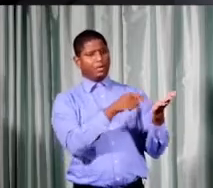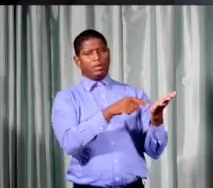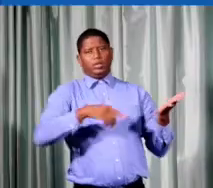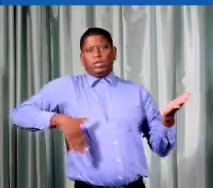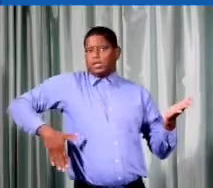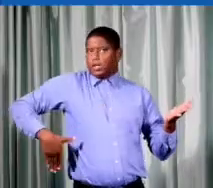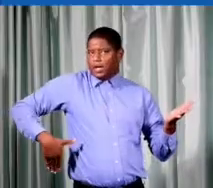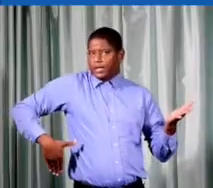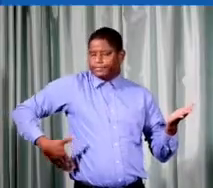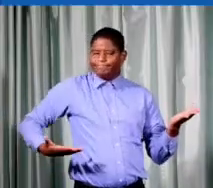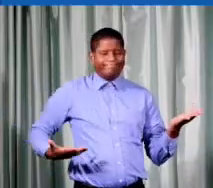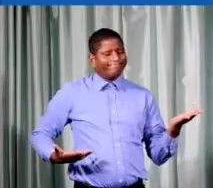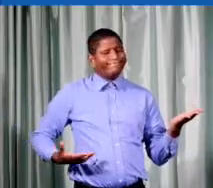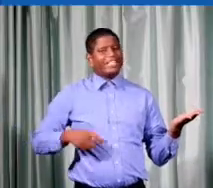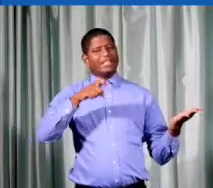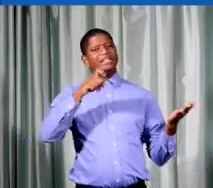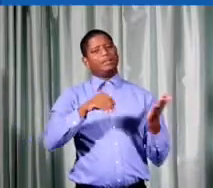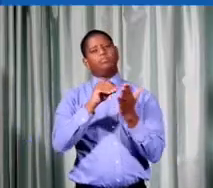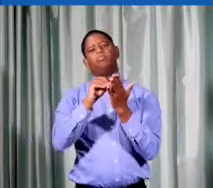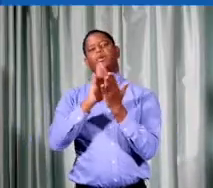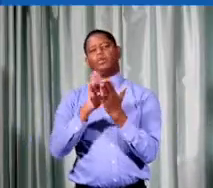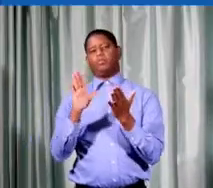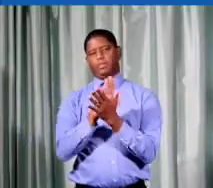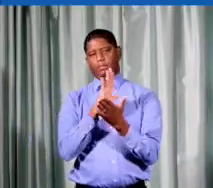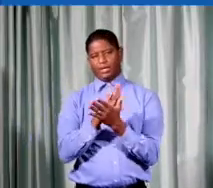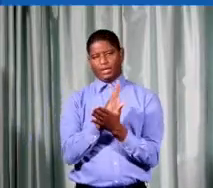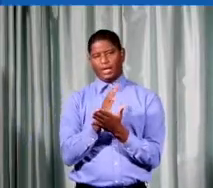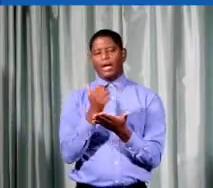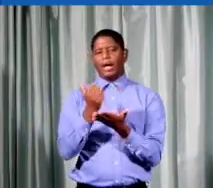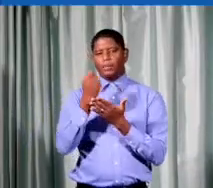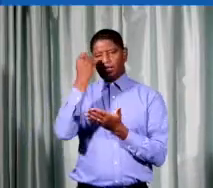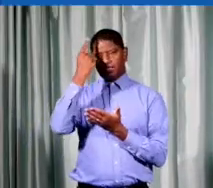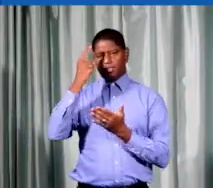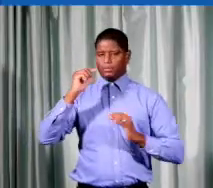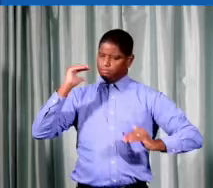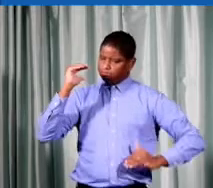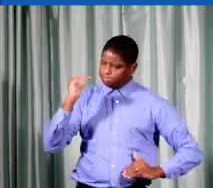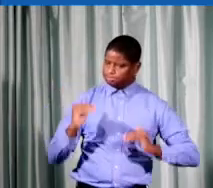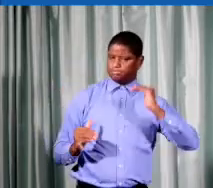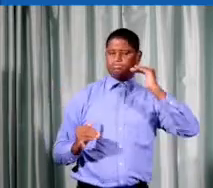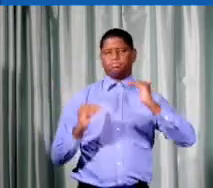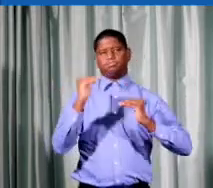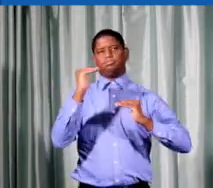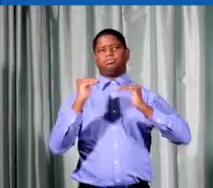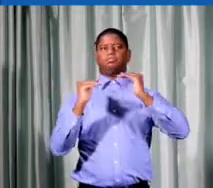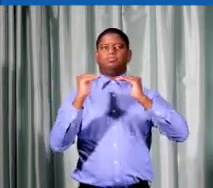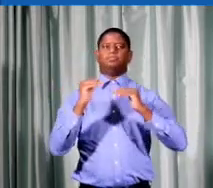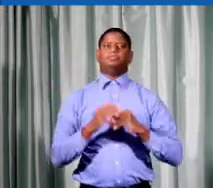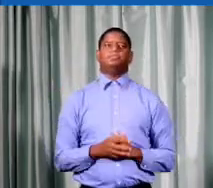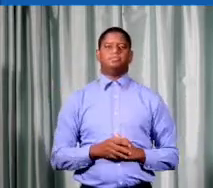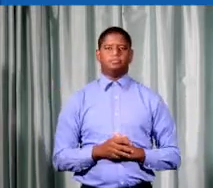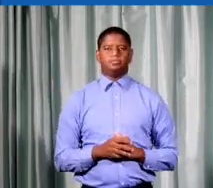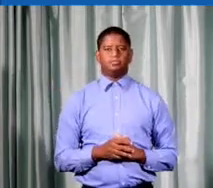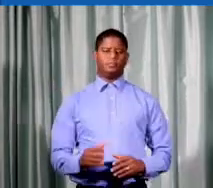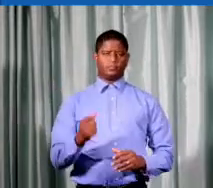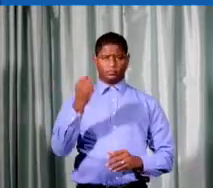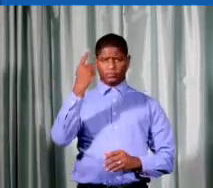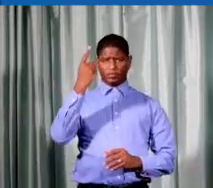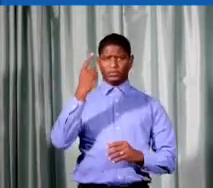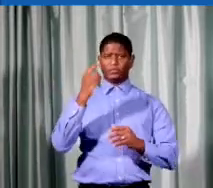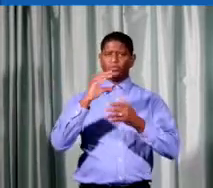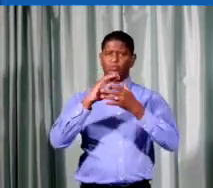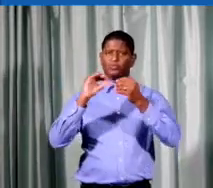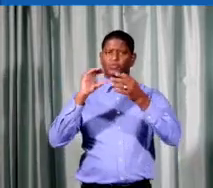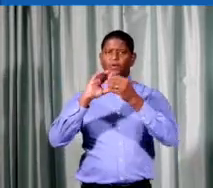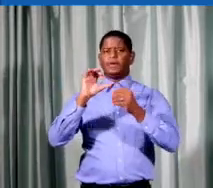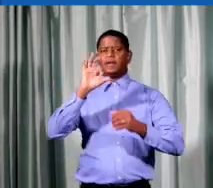performance. All right, financial statements, which I'm sure you've heard the term before and you have seen.